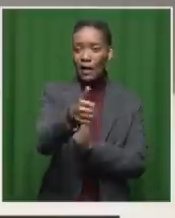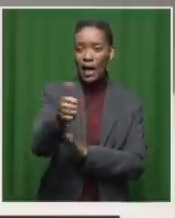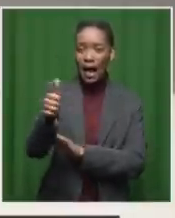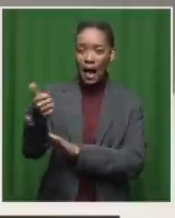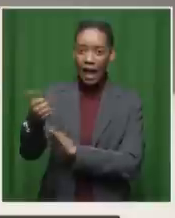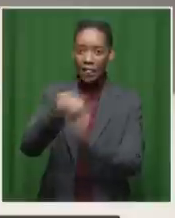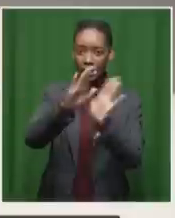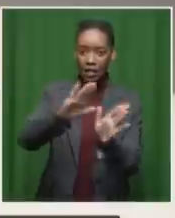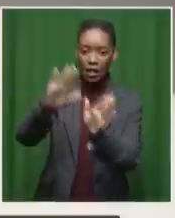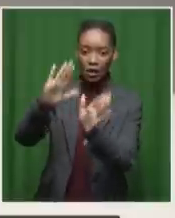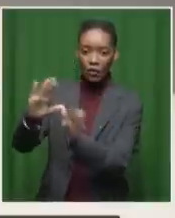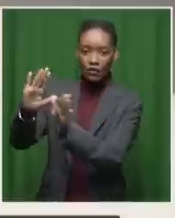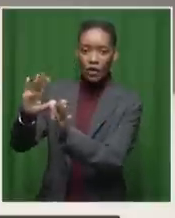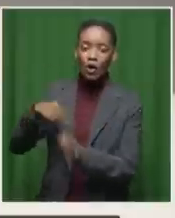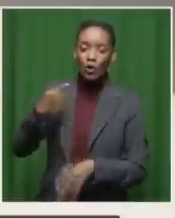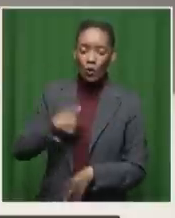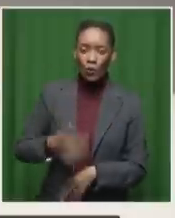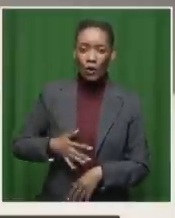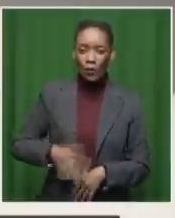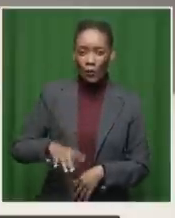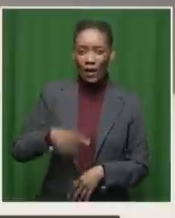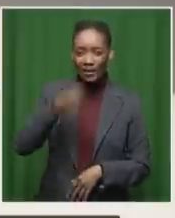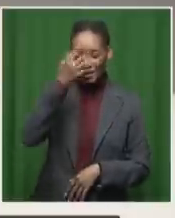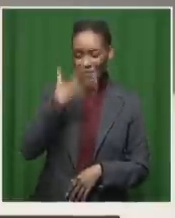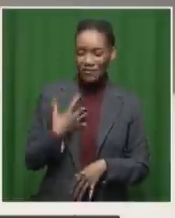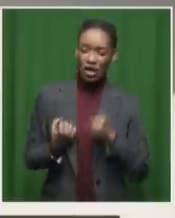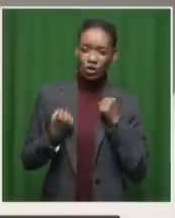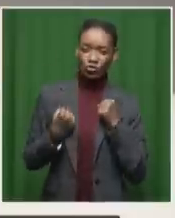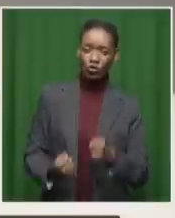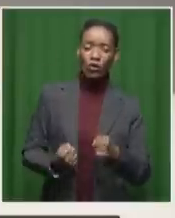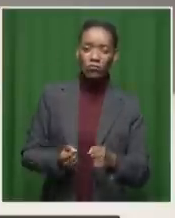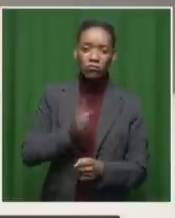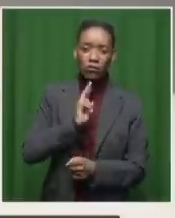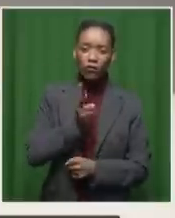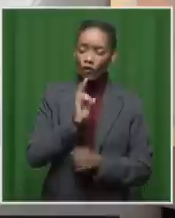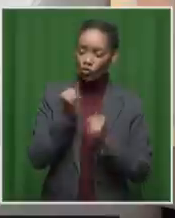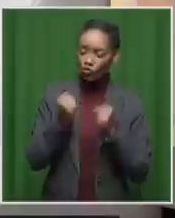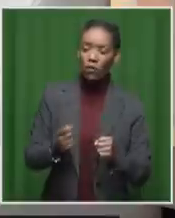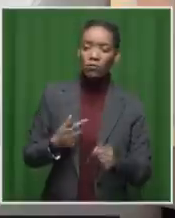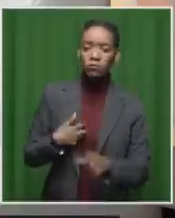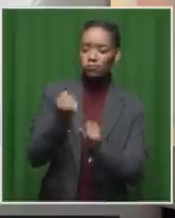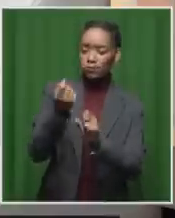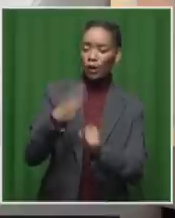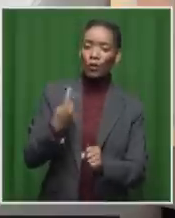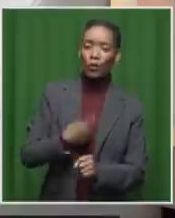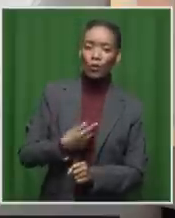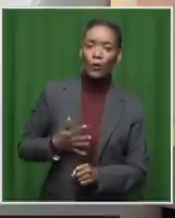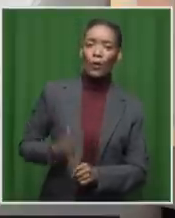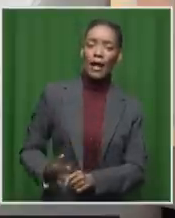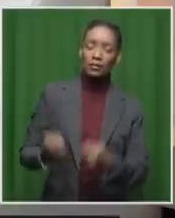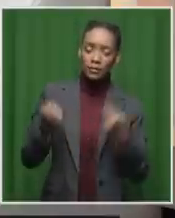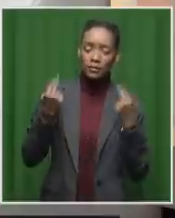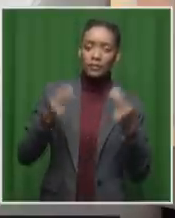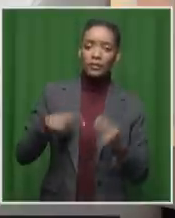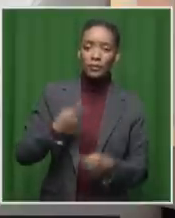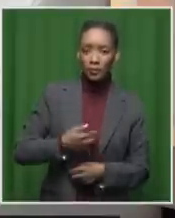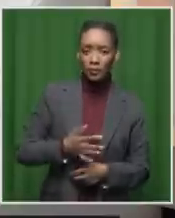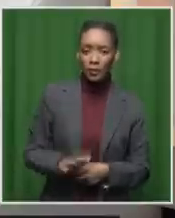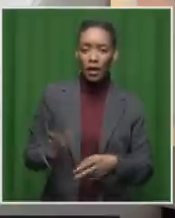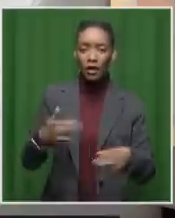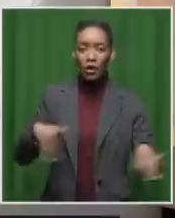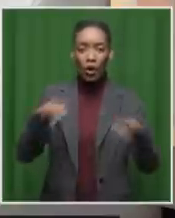with a strong voice and to say this is what we want. And Africa CDC is supporting all negotiators